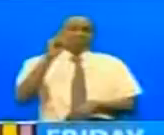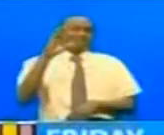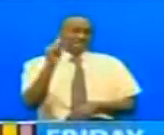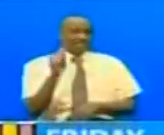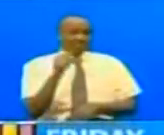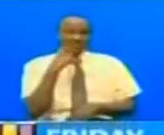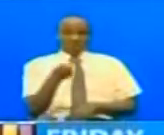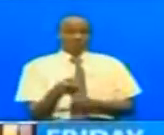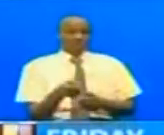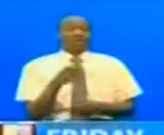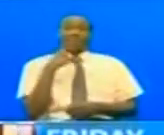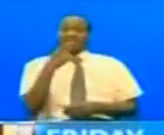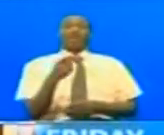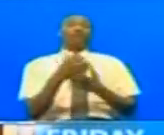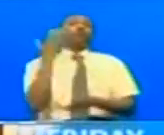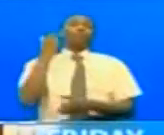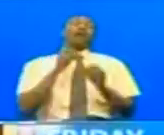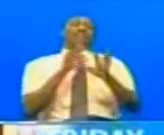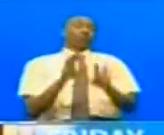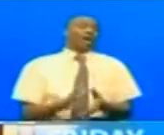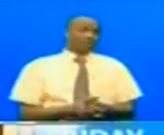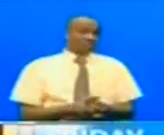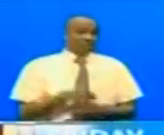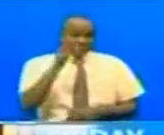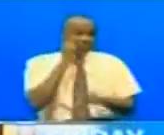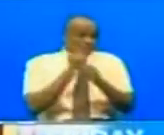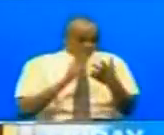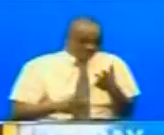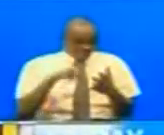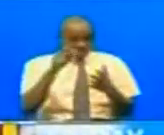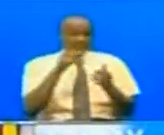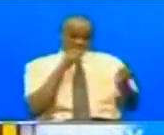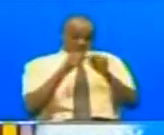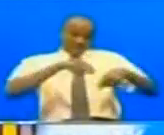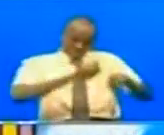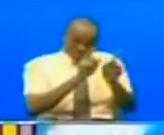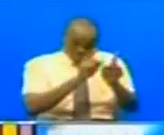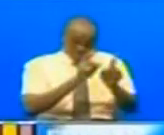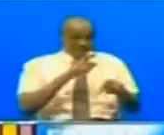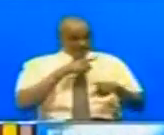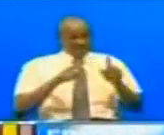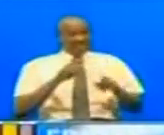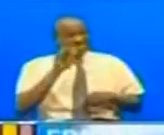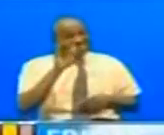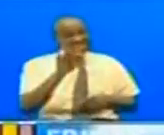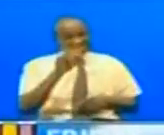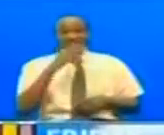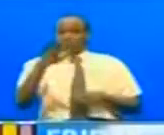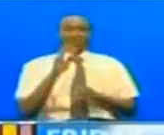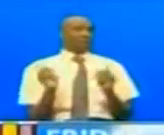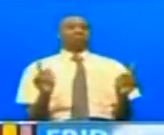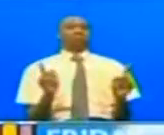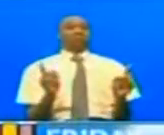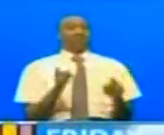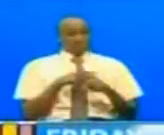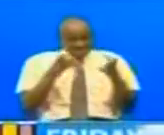let me call them former councillors, what they used to do was they fought among themselves, but they never touched the speaker.